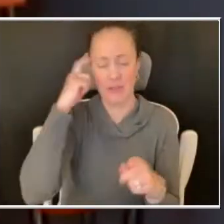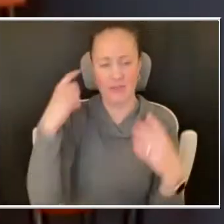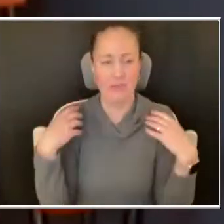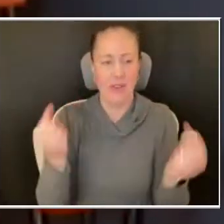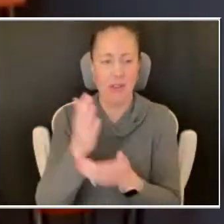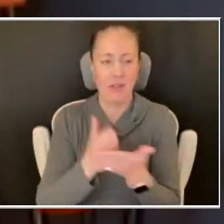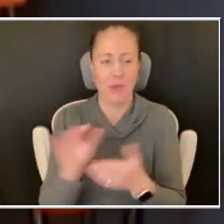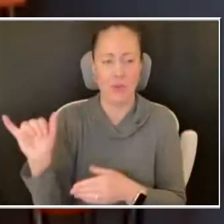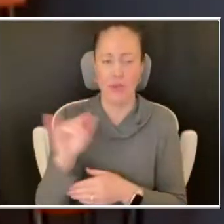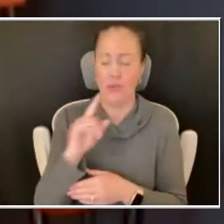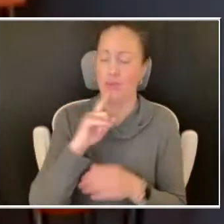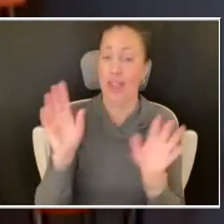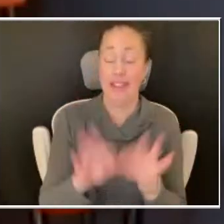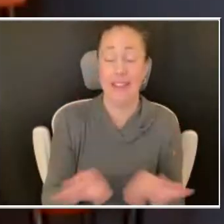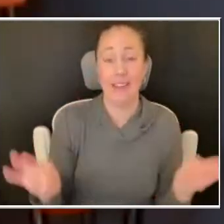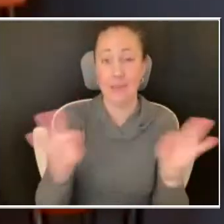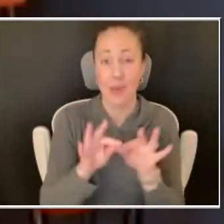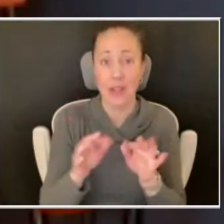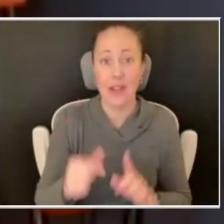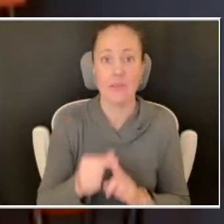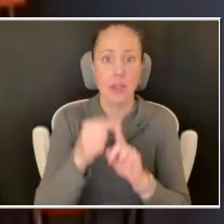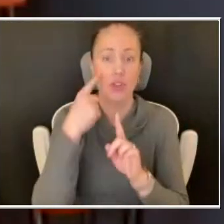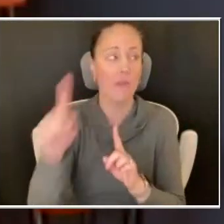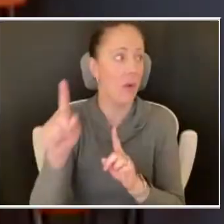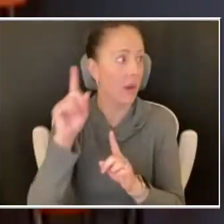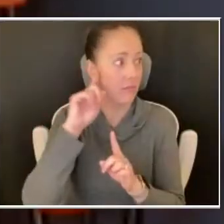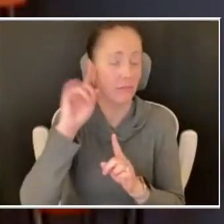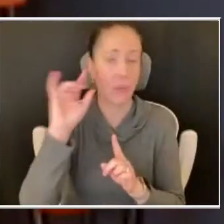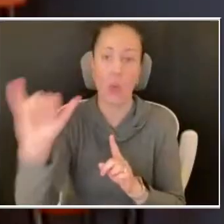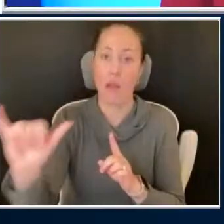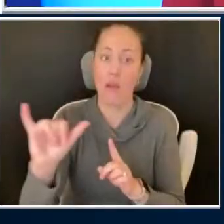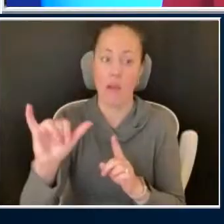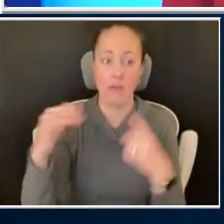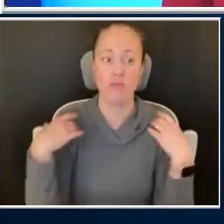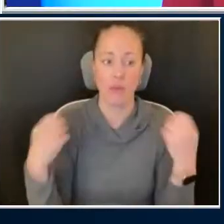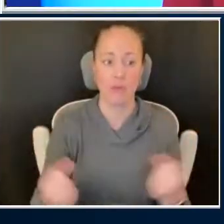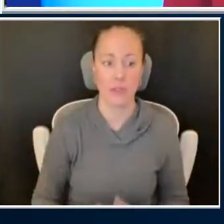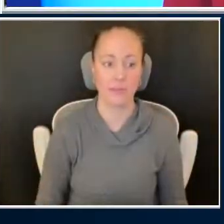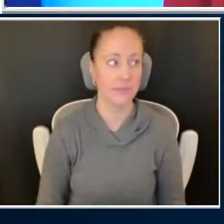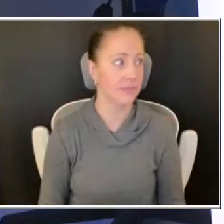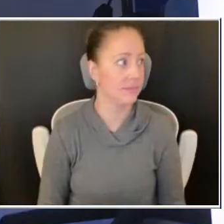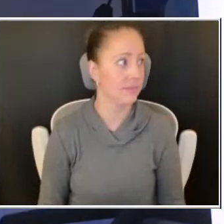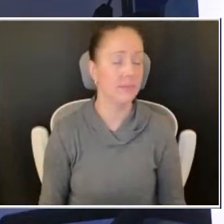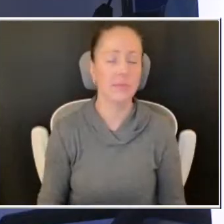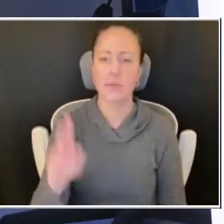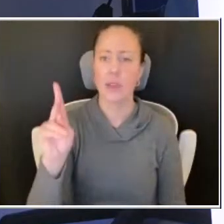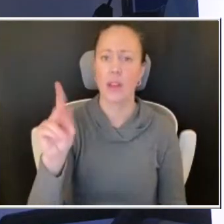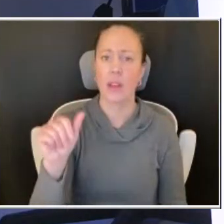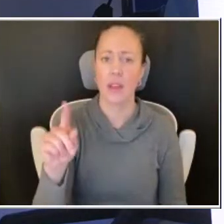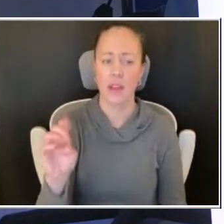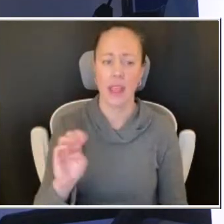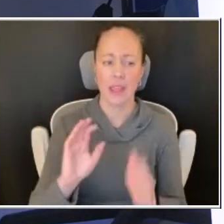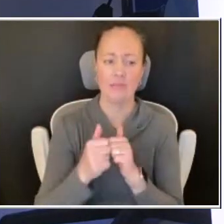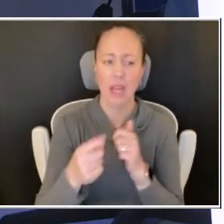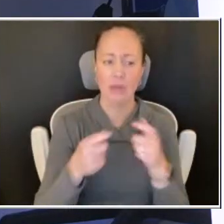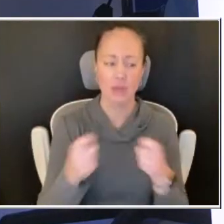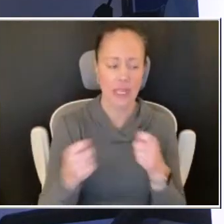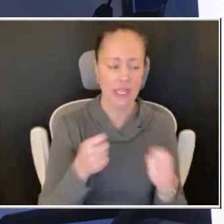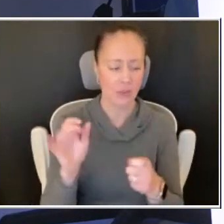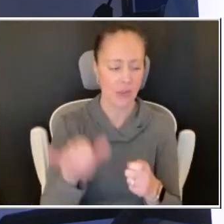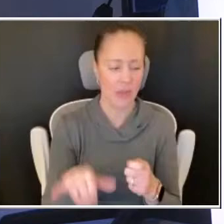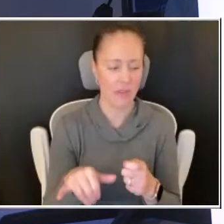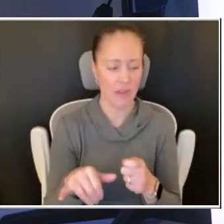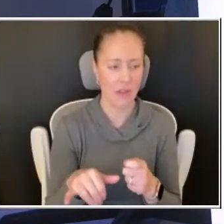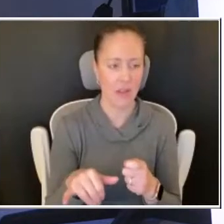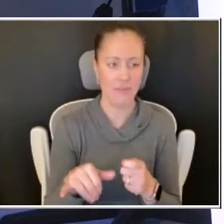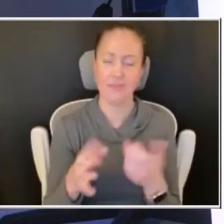a big part of it as well, especially in a very prolonged recovery. Kate, how did you handle we talk about, when you were training